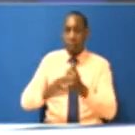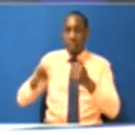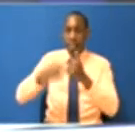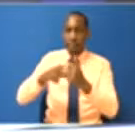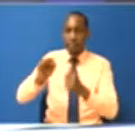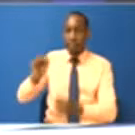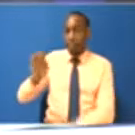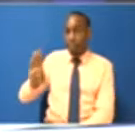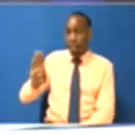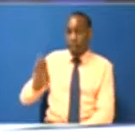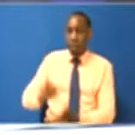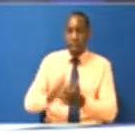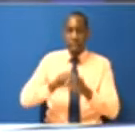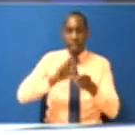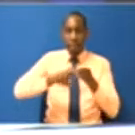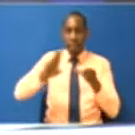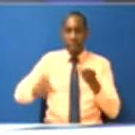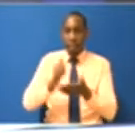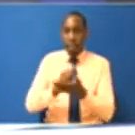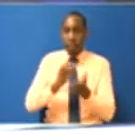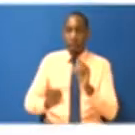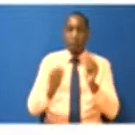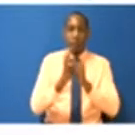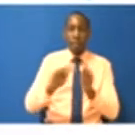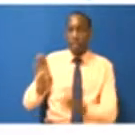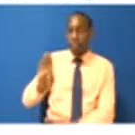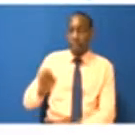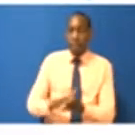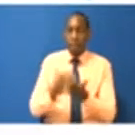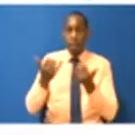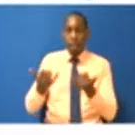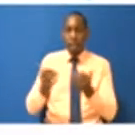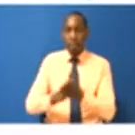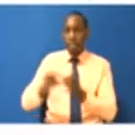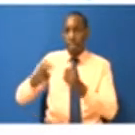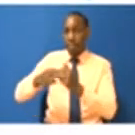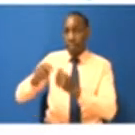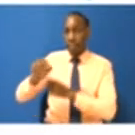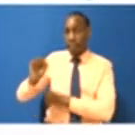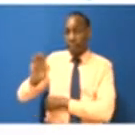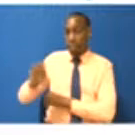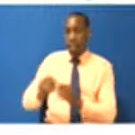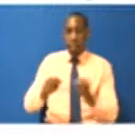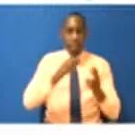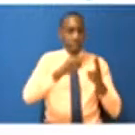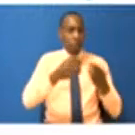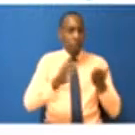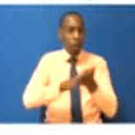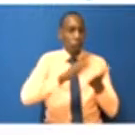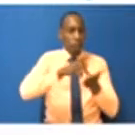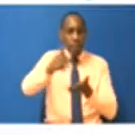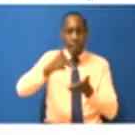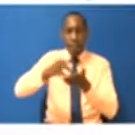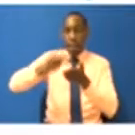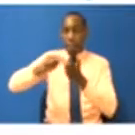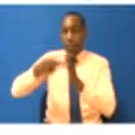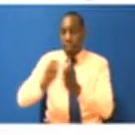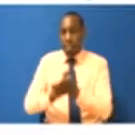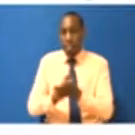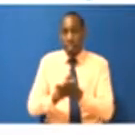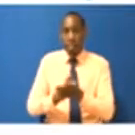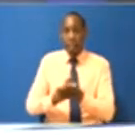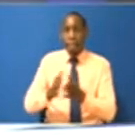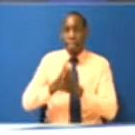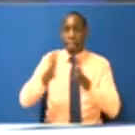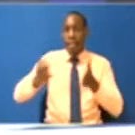billion when i left office i think it was about 14 billion now 75 billion how are you going to finance projects couple of